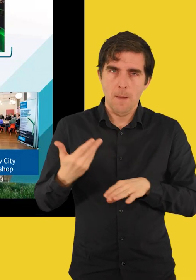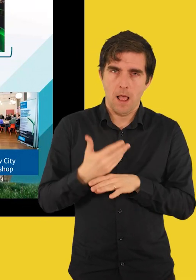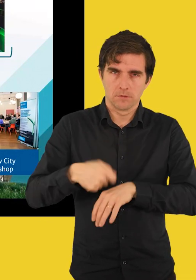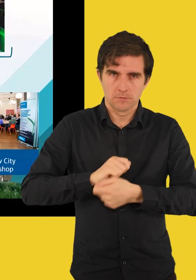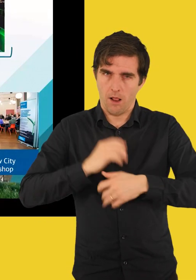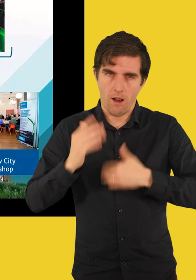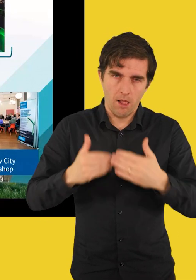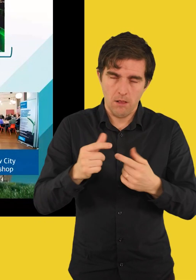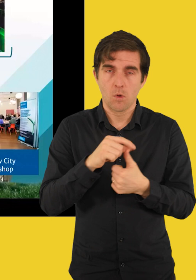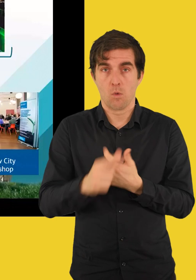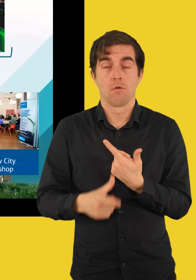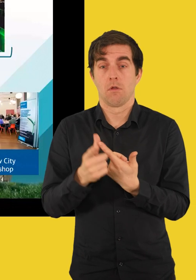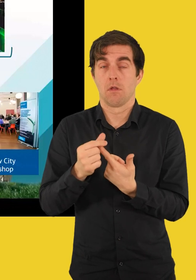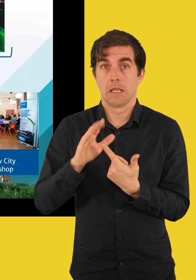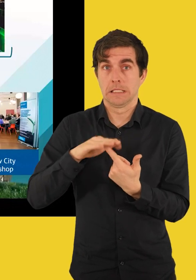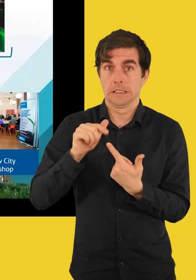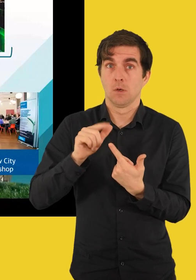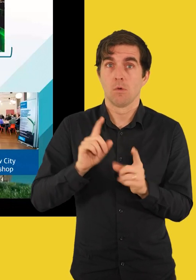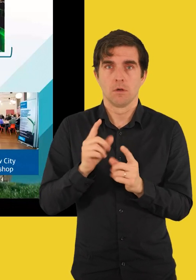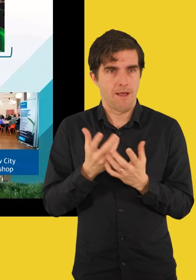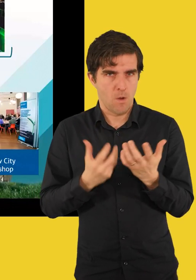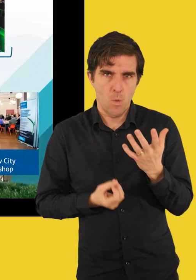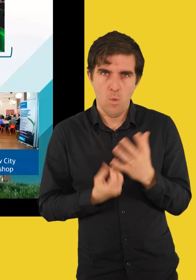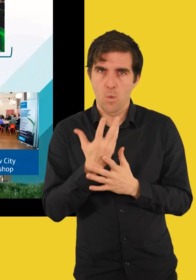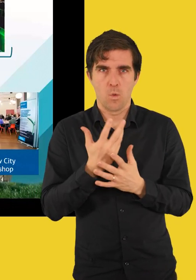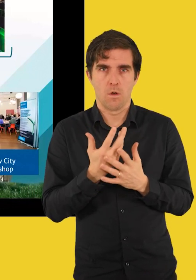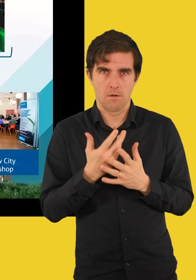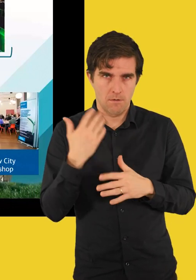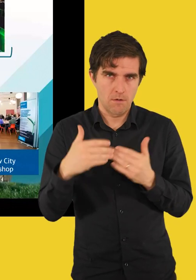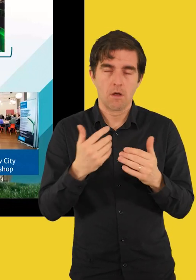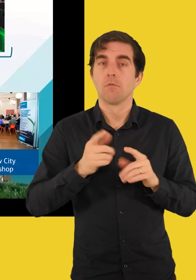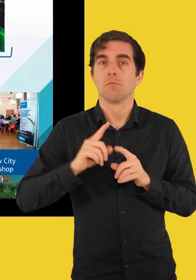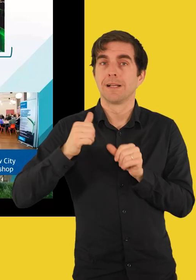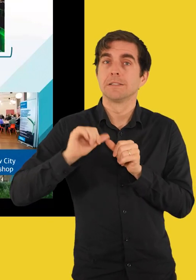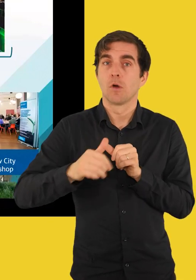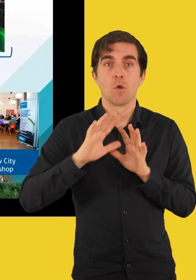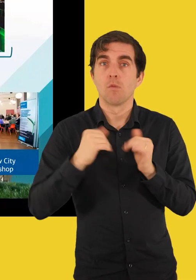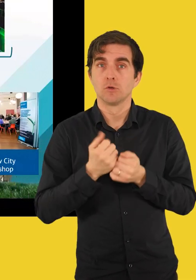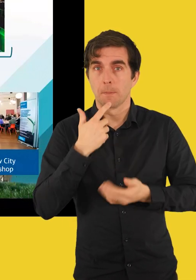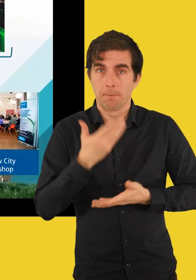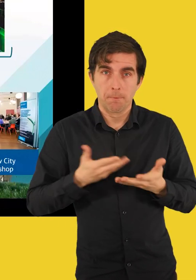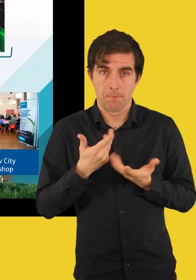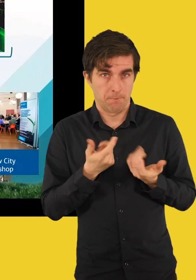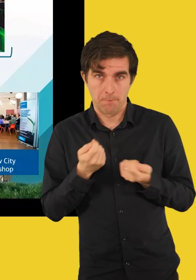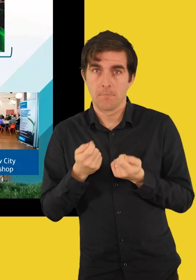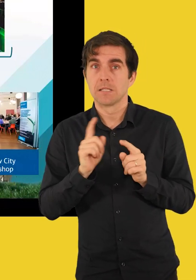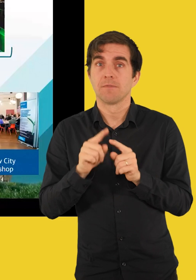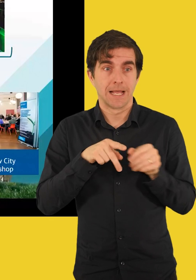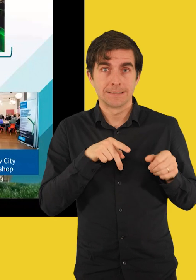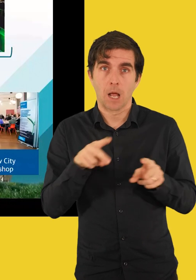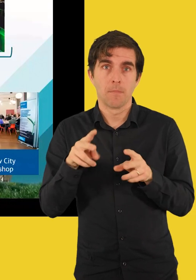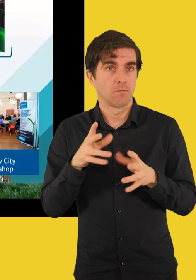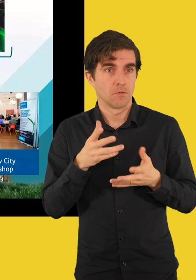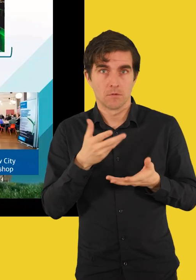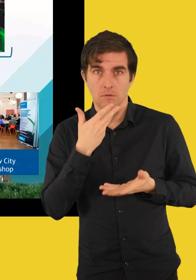action. The second kind of key priority through the development of the portrait was to host a series of workshops, which were run to engage as many